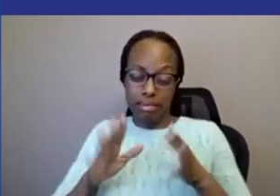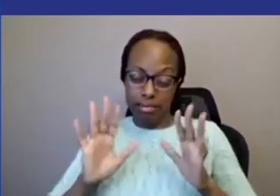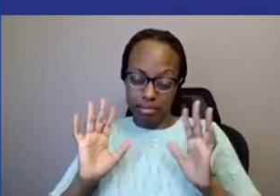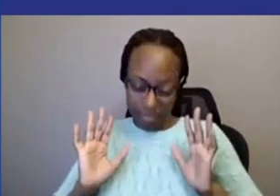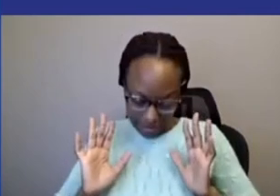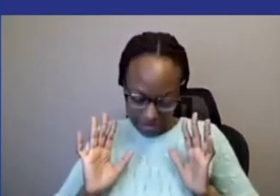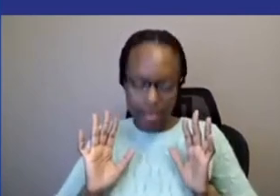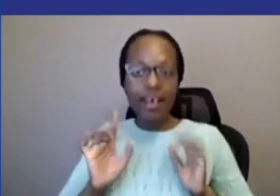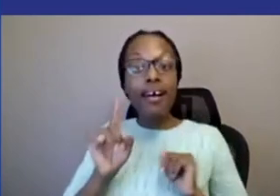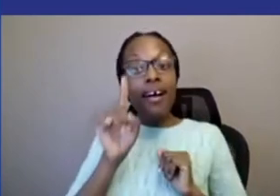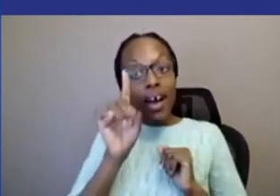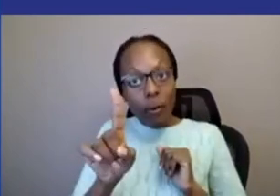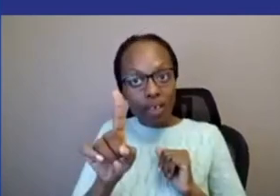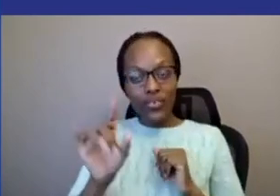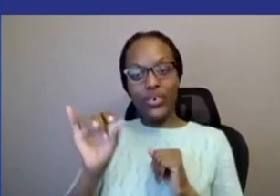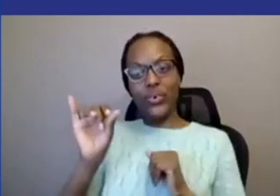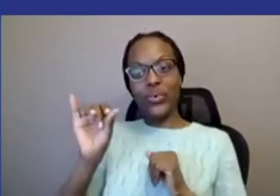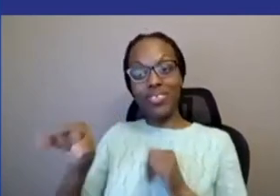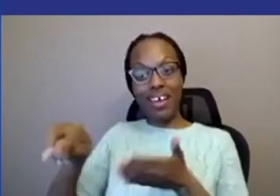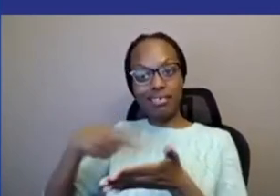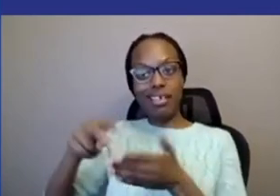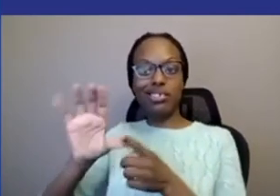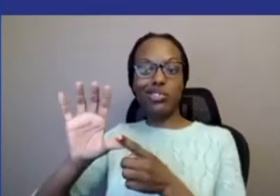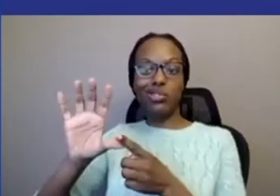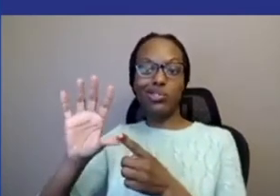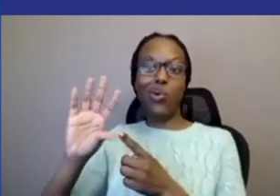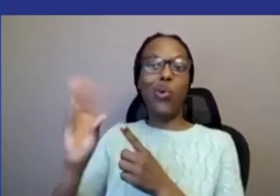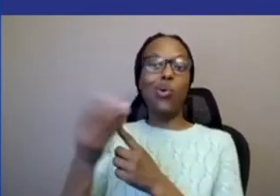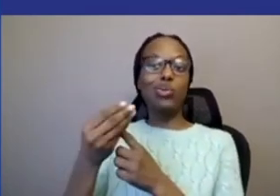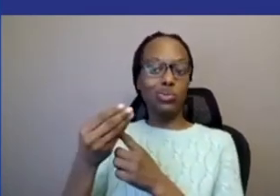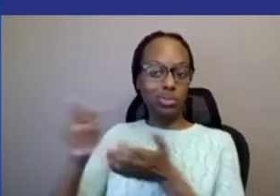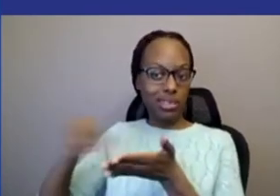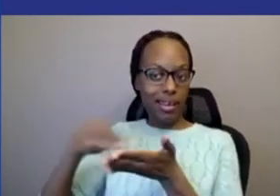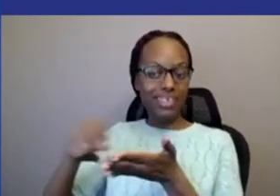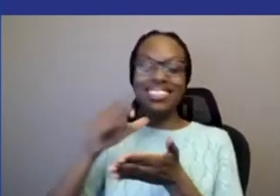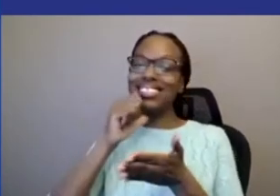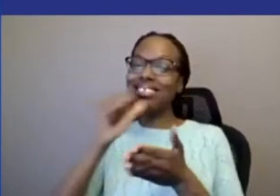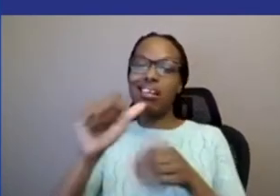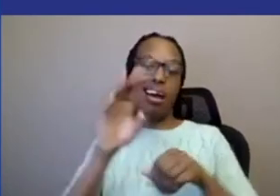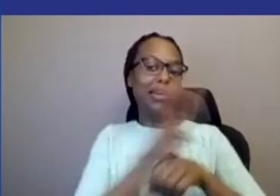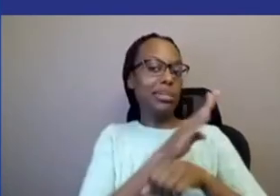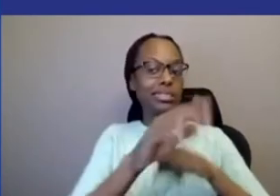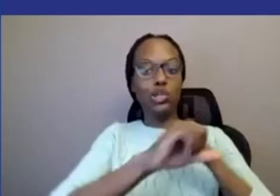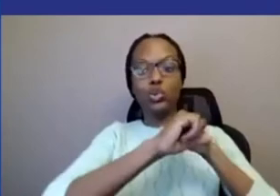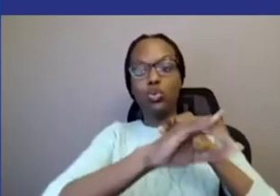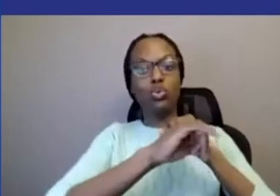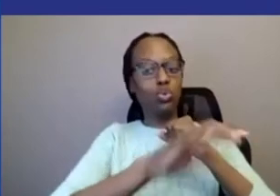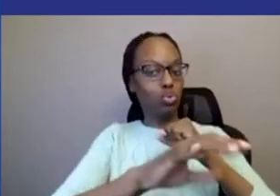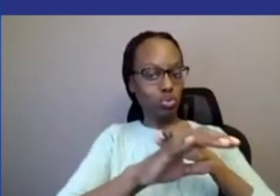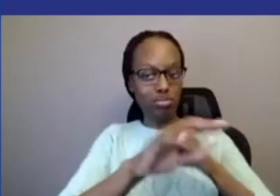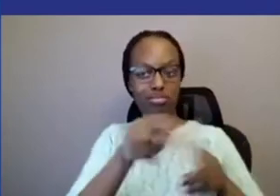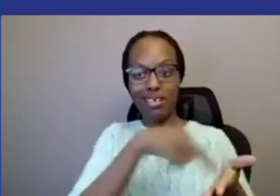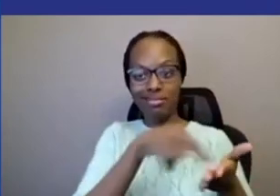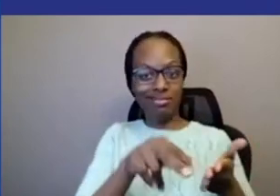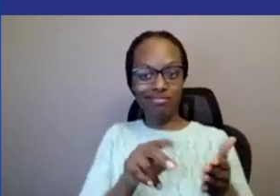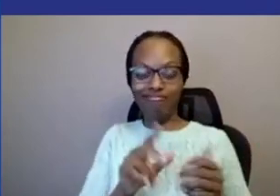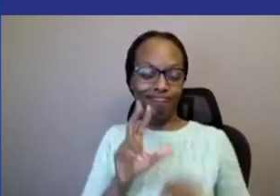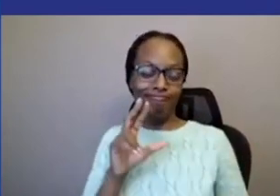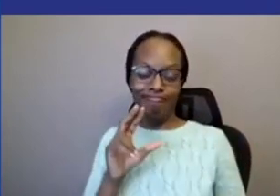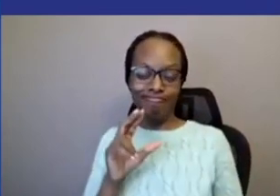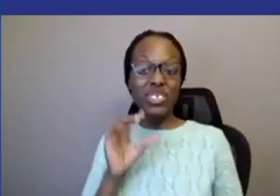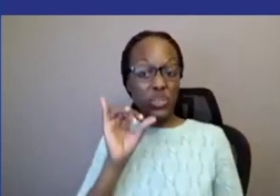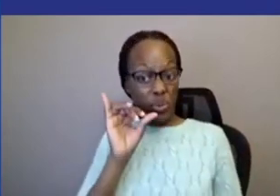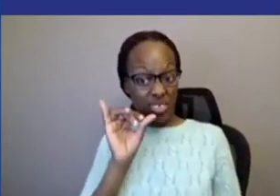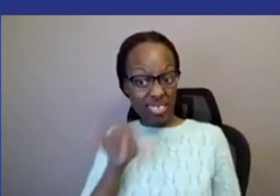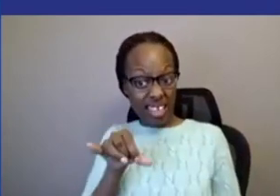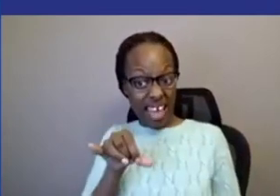this is a cultural dance and is not a commercial dance. And that's a really, that's something that really needs to be